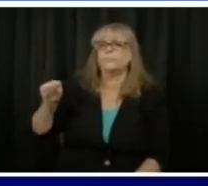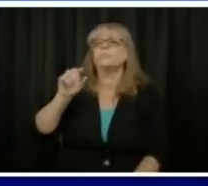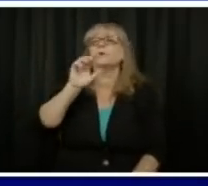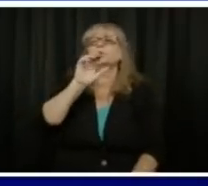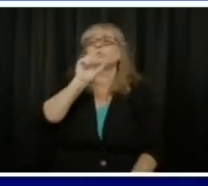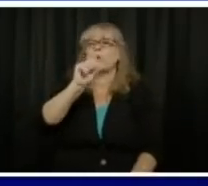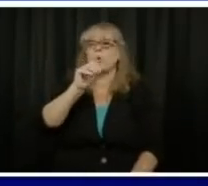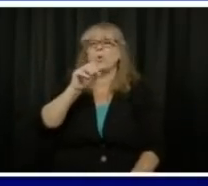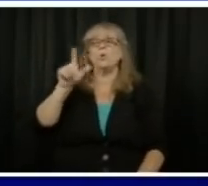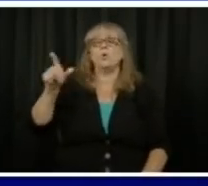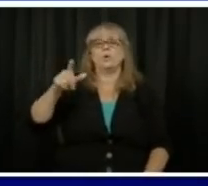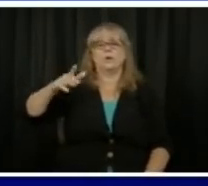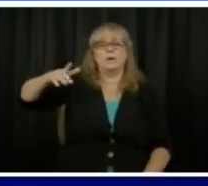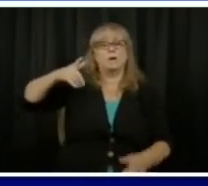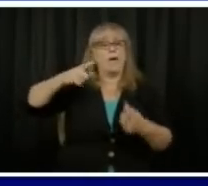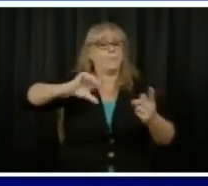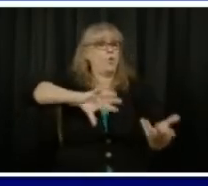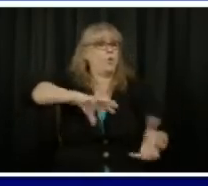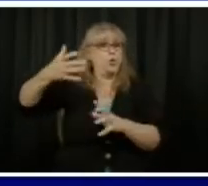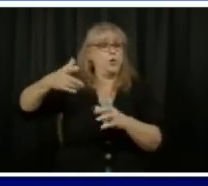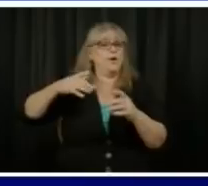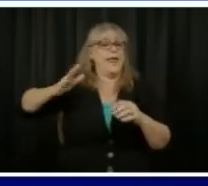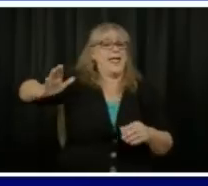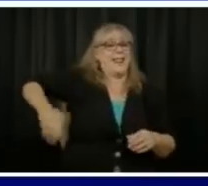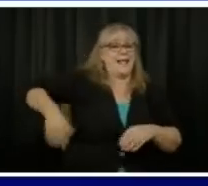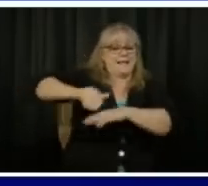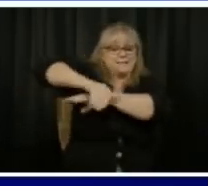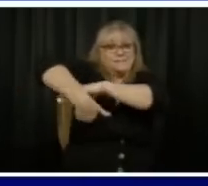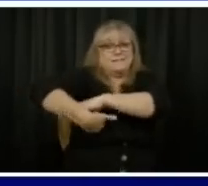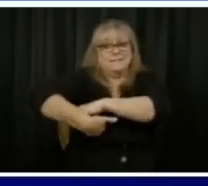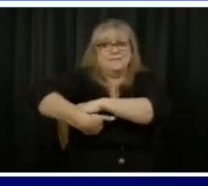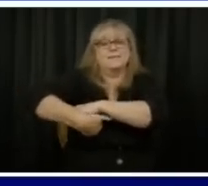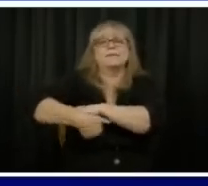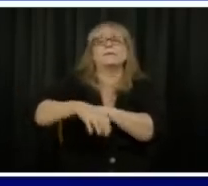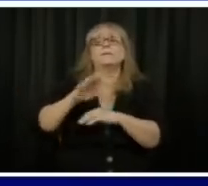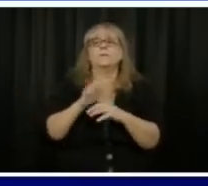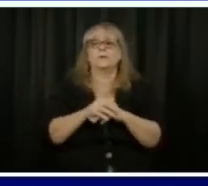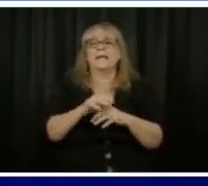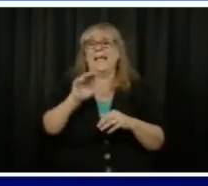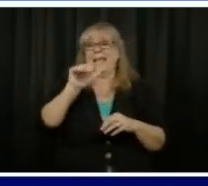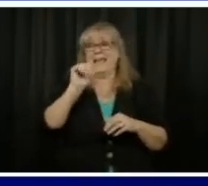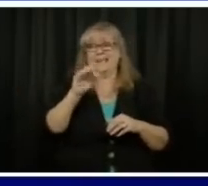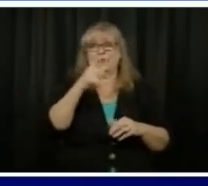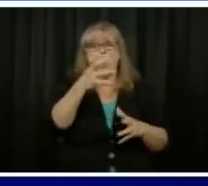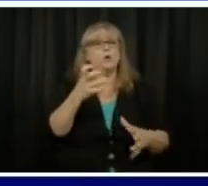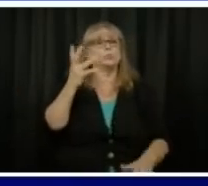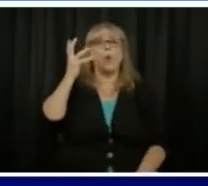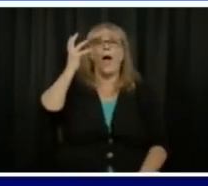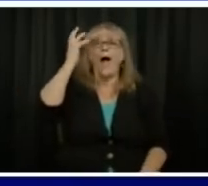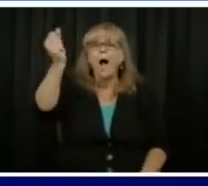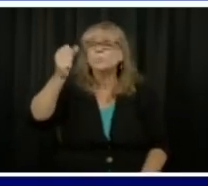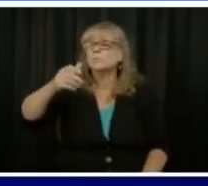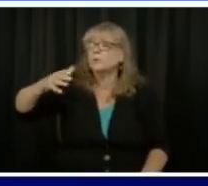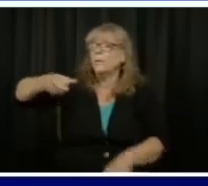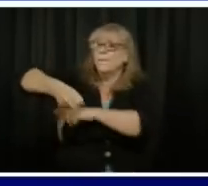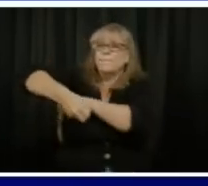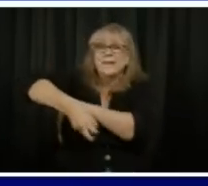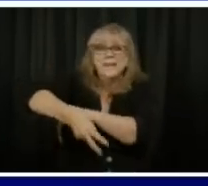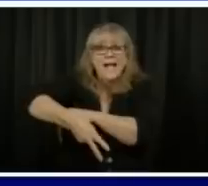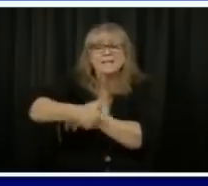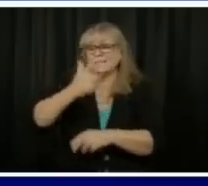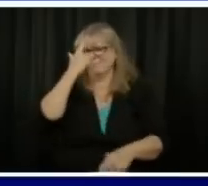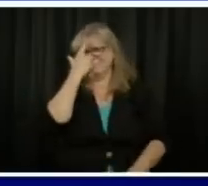more dangerous if it's associated with alcohol. If people do want to go out for a meal at midnight and have a meal, that's totally fine. But as inhibitions